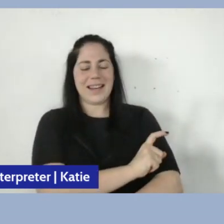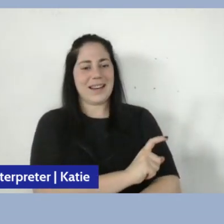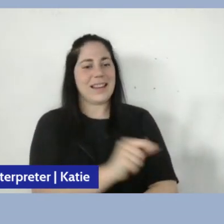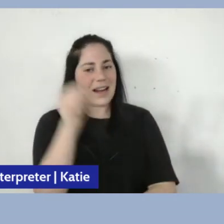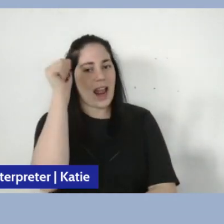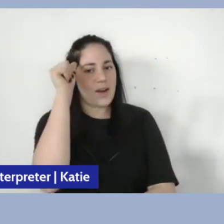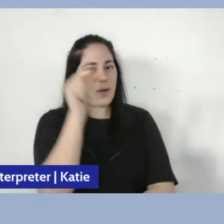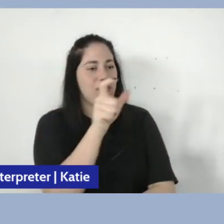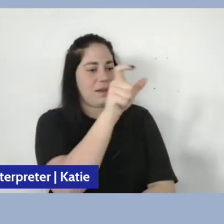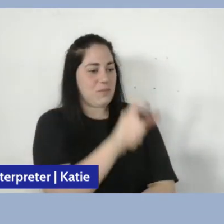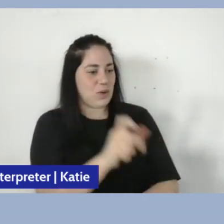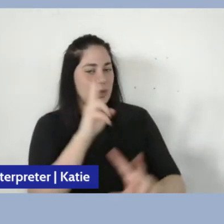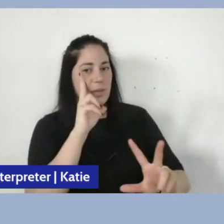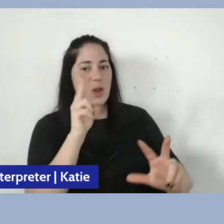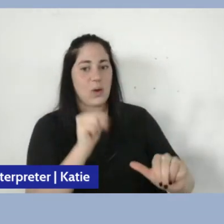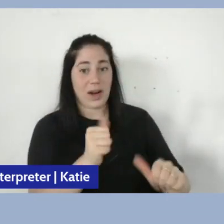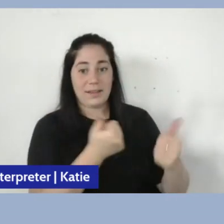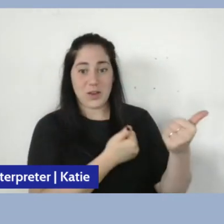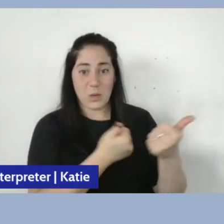after. But